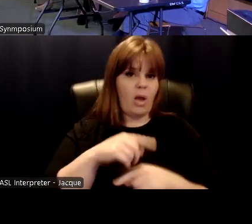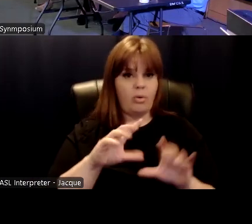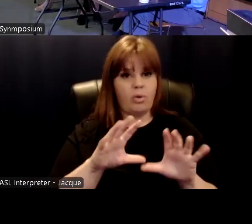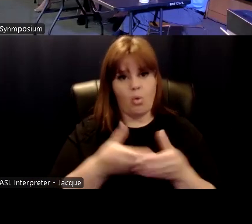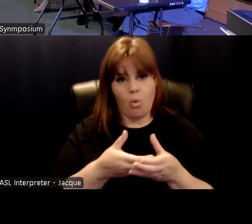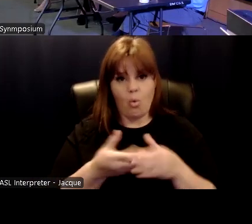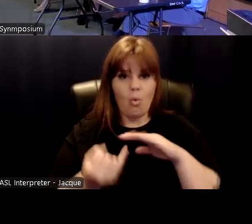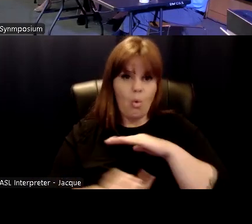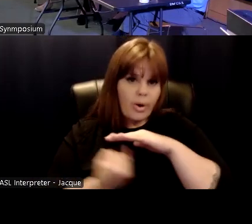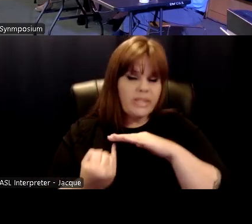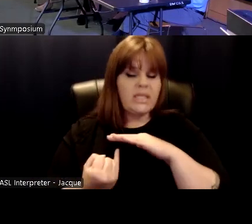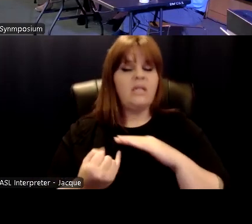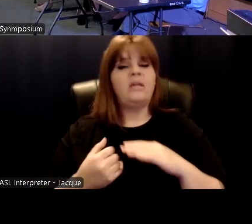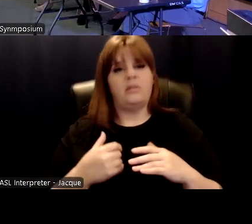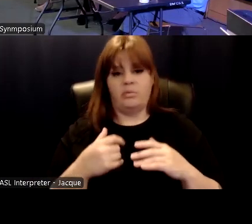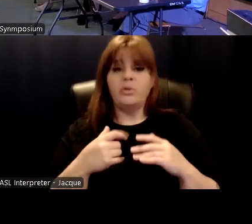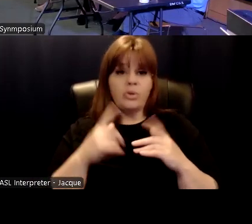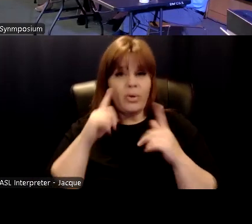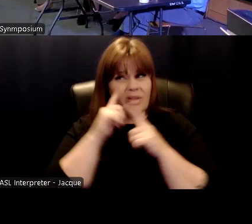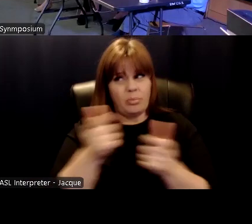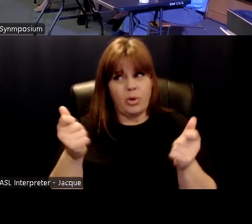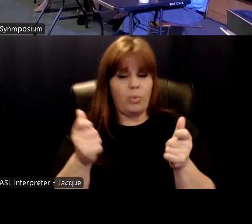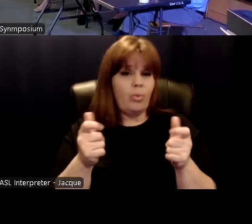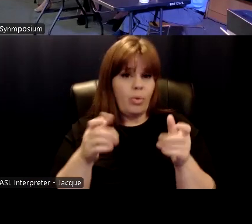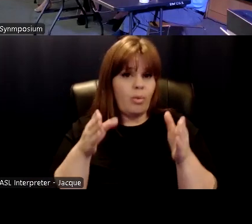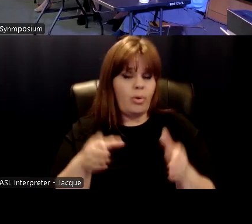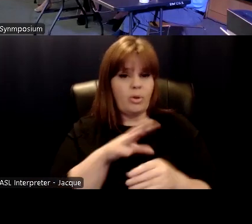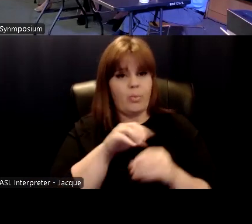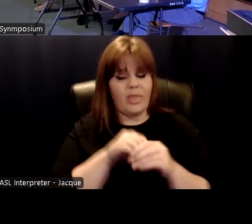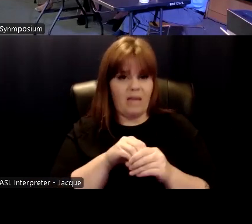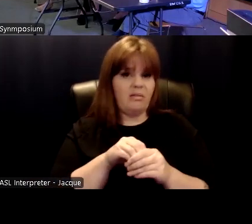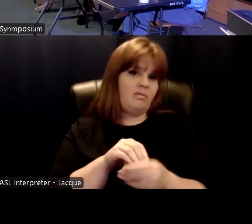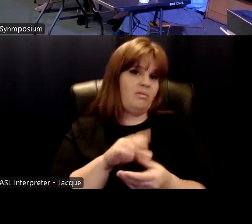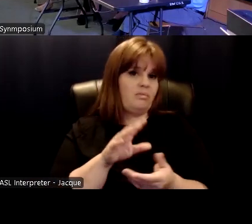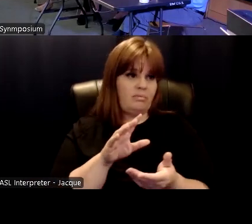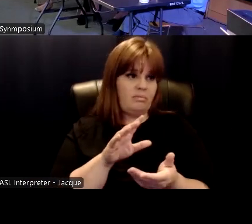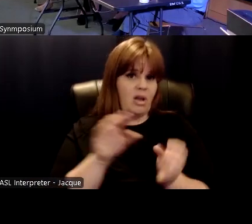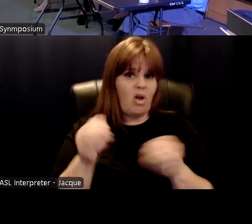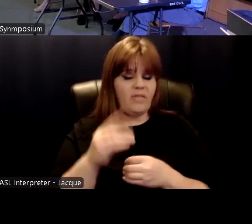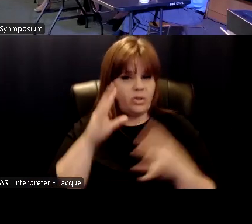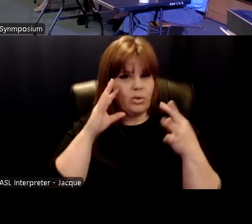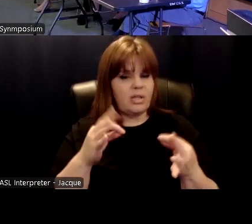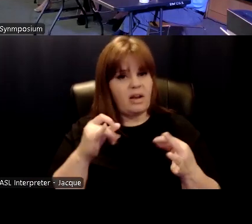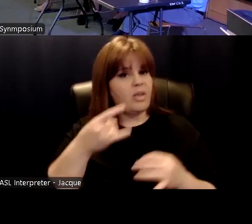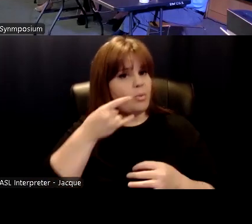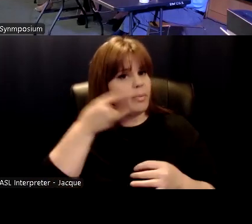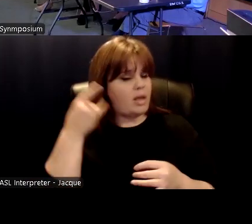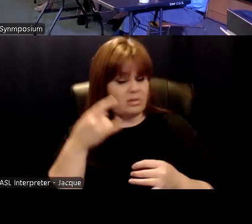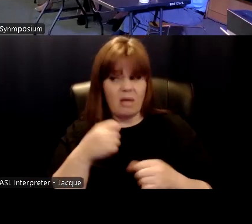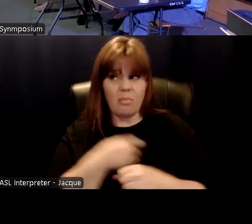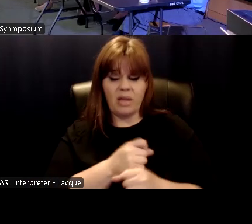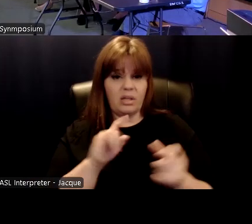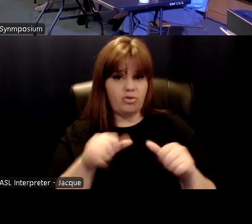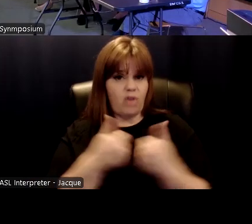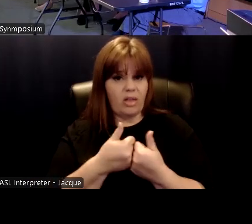it is up to the individual within an institution to choose whether they mask. And it makes it very challenging for us